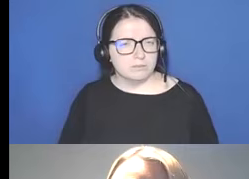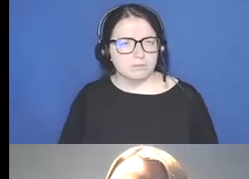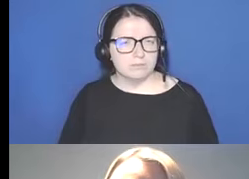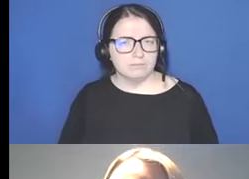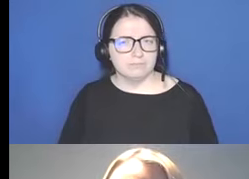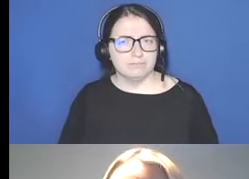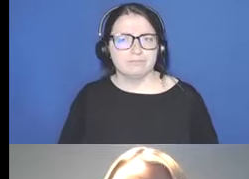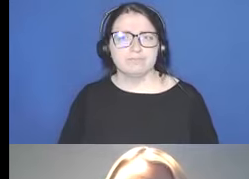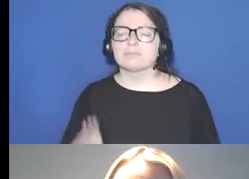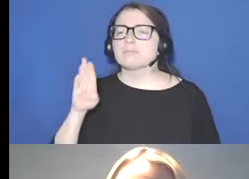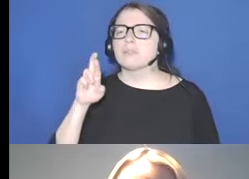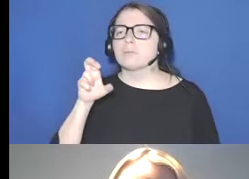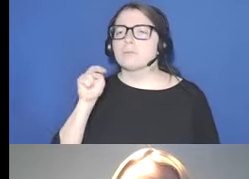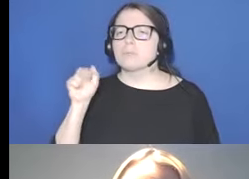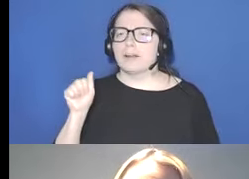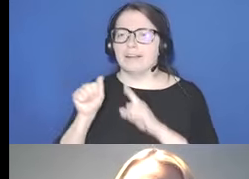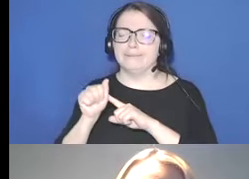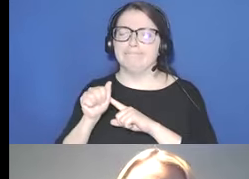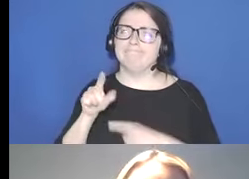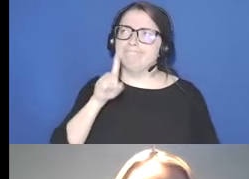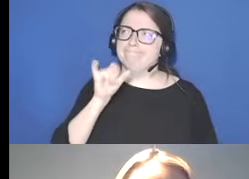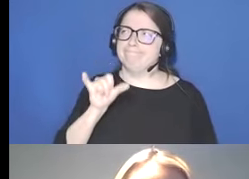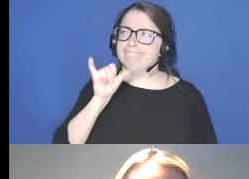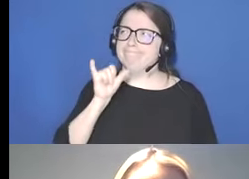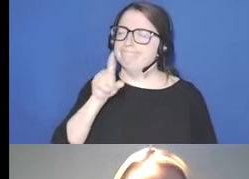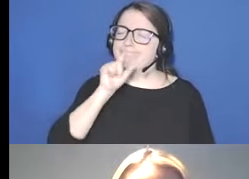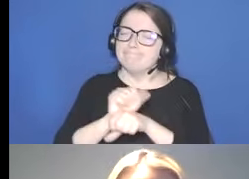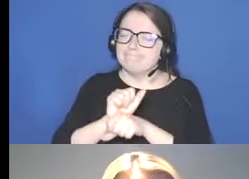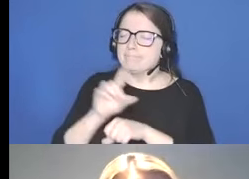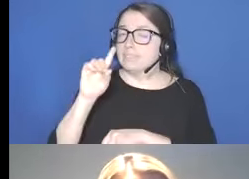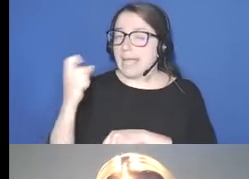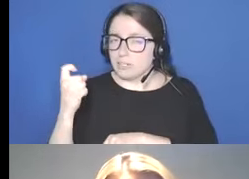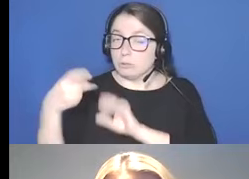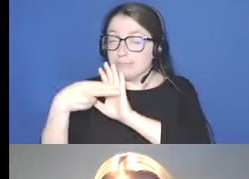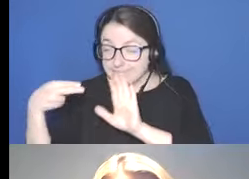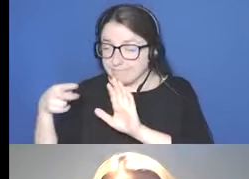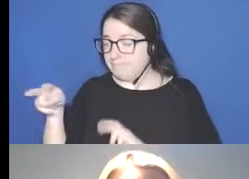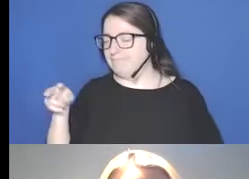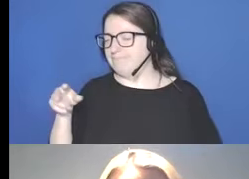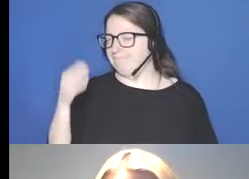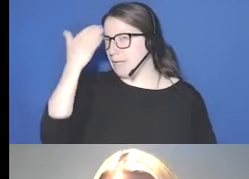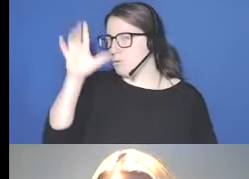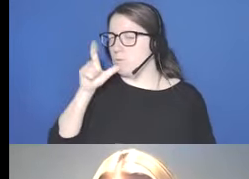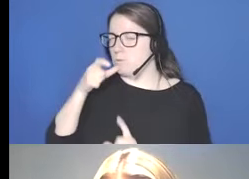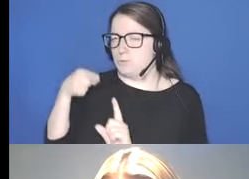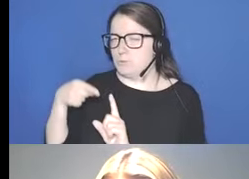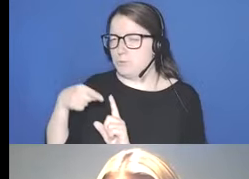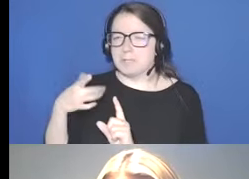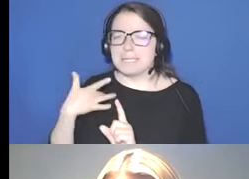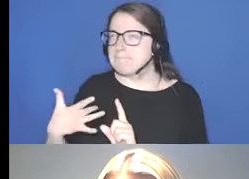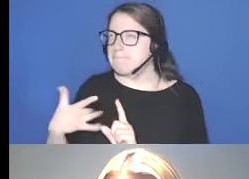So I don't know about like the diagnosing per se. I guess when it comes to the, because I don't think they do like